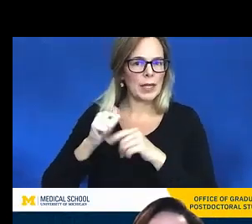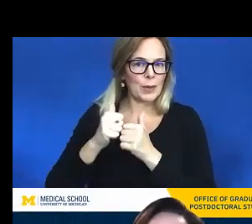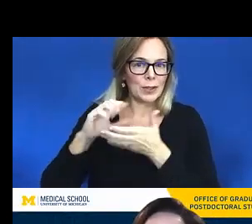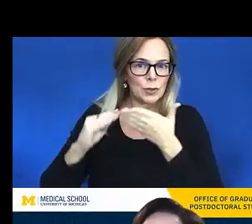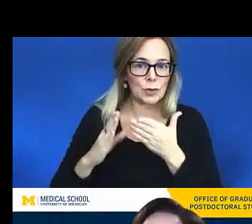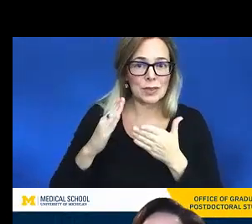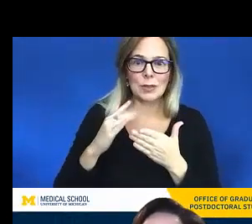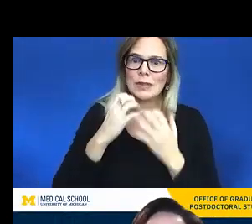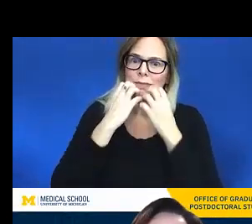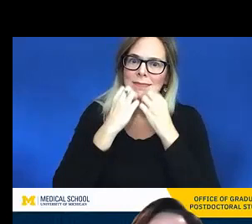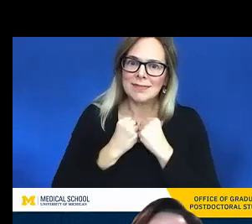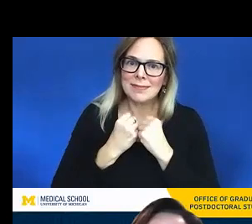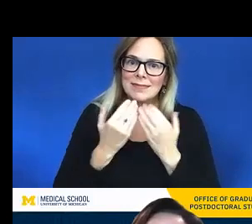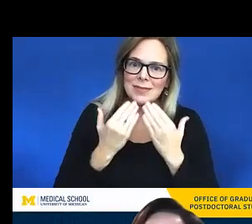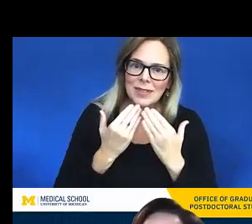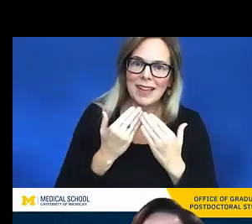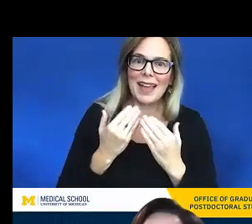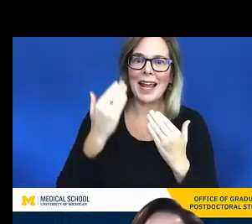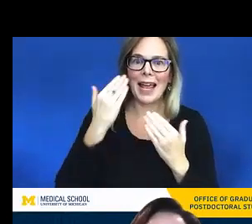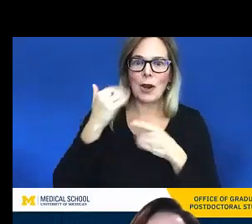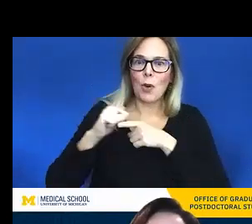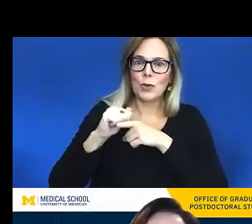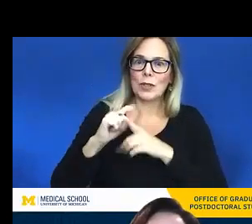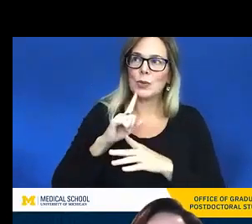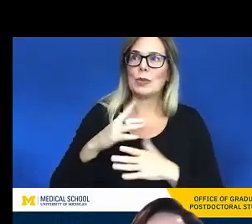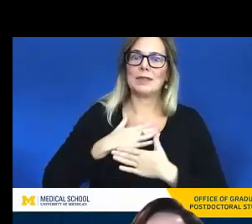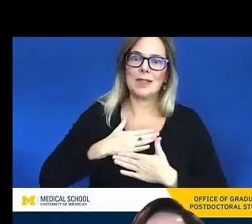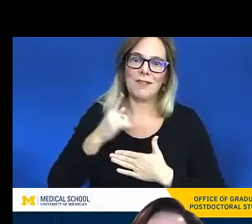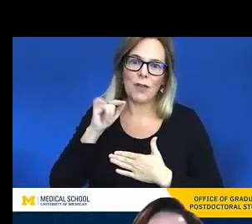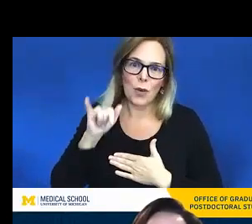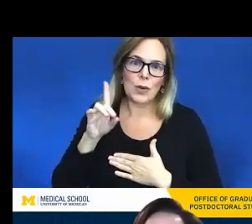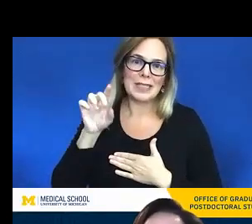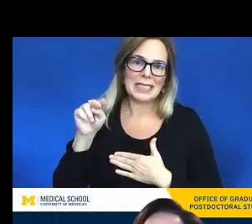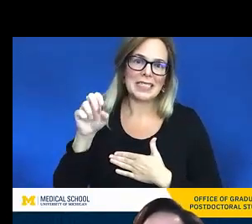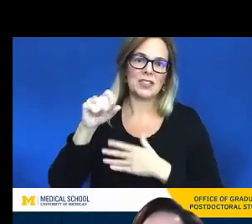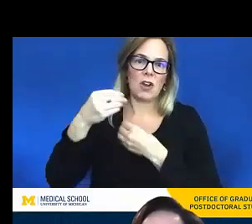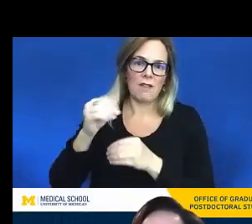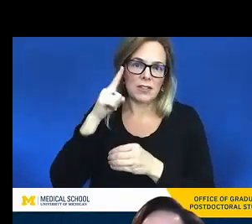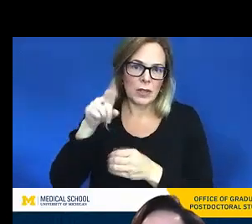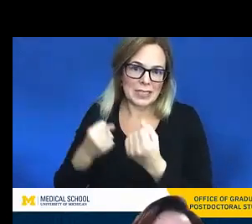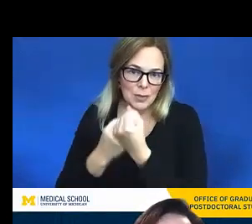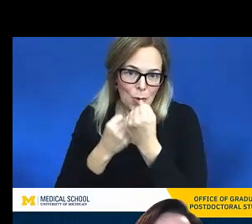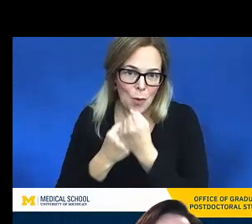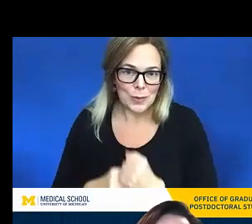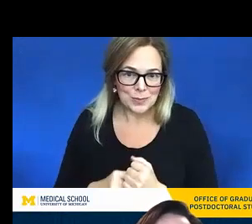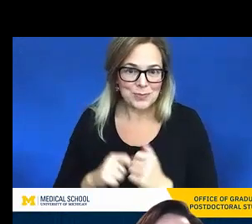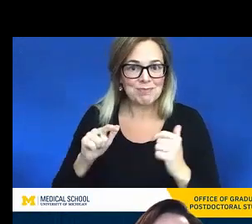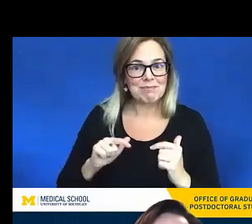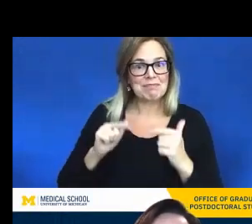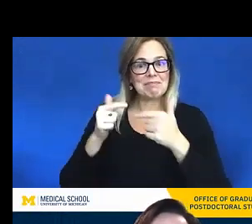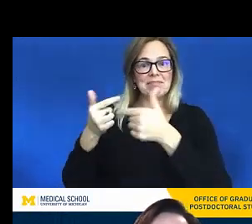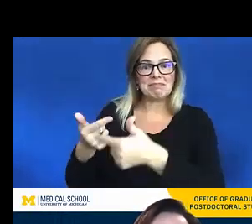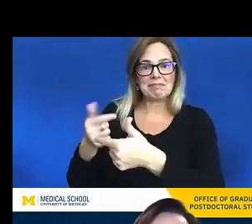are extremely grateful to the Dean's Office for this mental health and wellness support. I'll pass it over to Steve Gay.